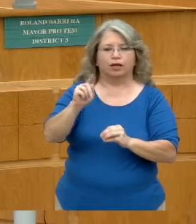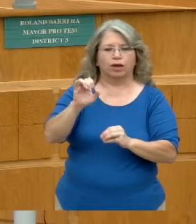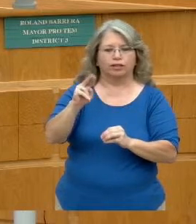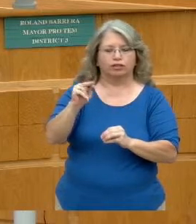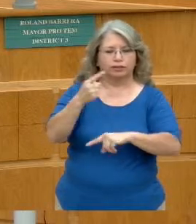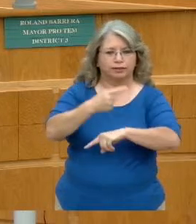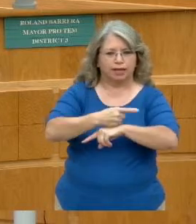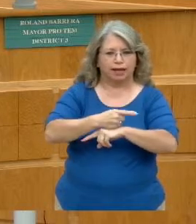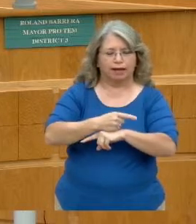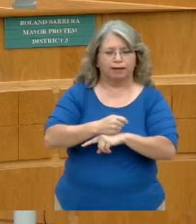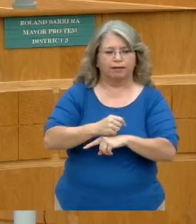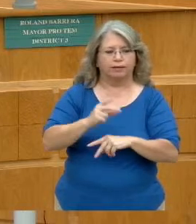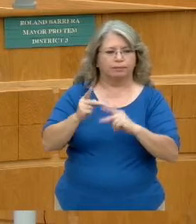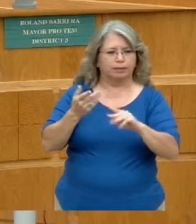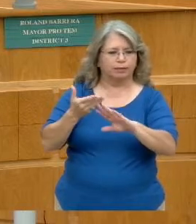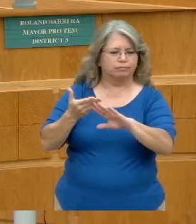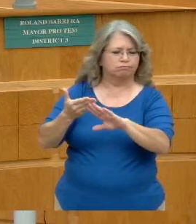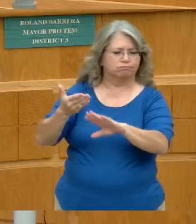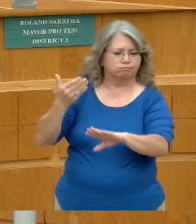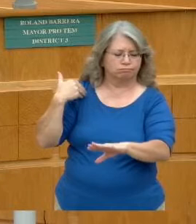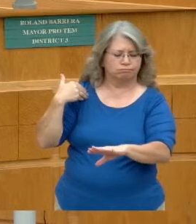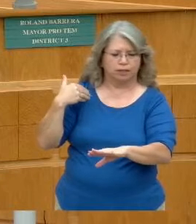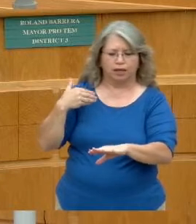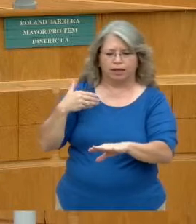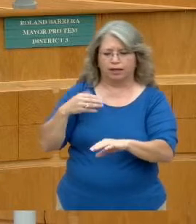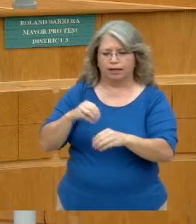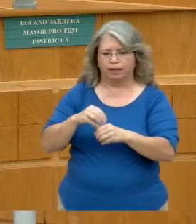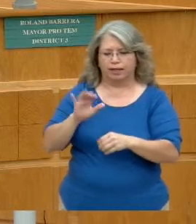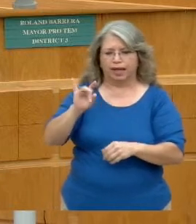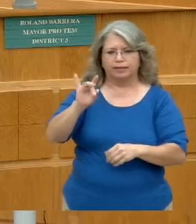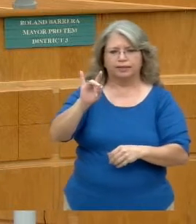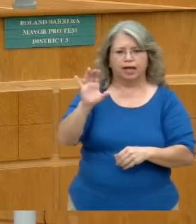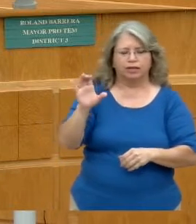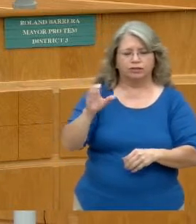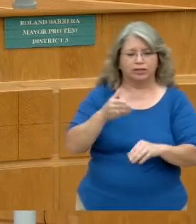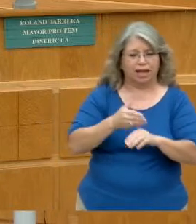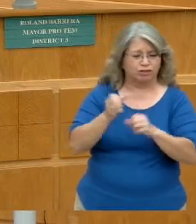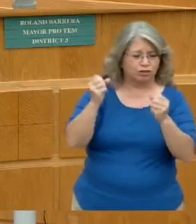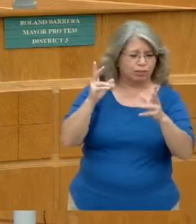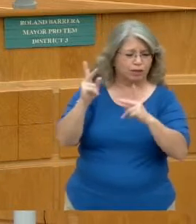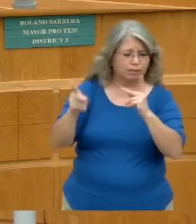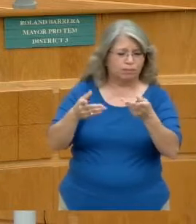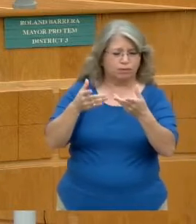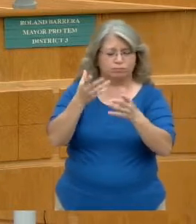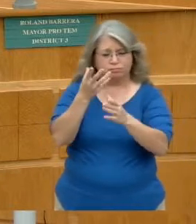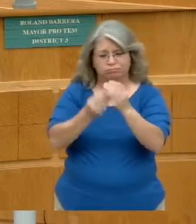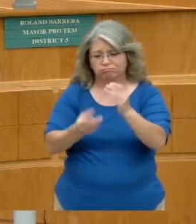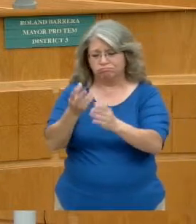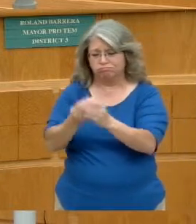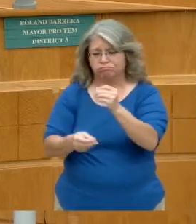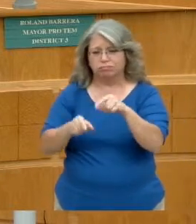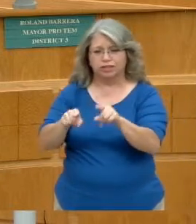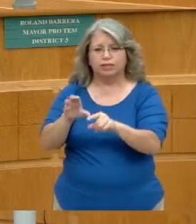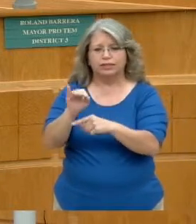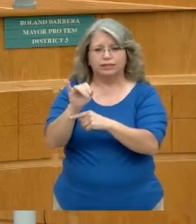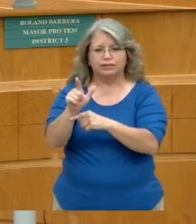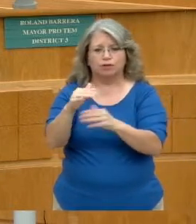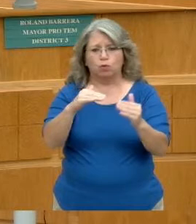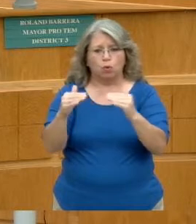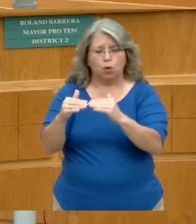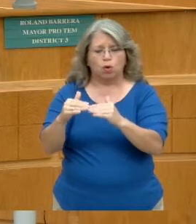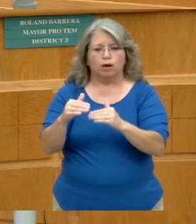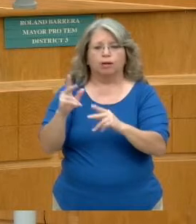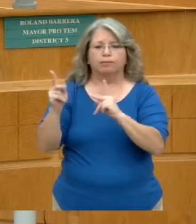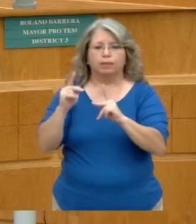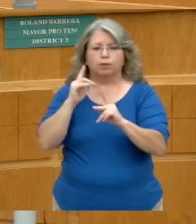people in the late 1800s, after so many were lost in the Civil War, would go to the graves of soldiers and decorate them and